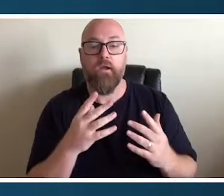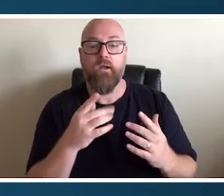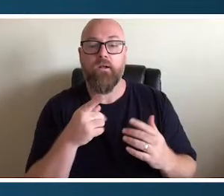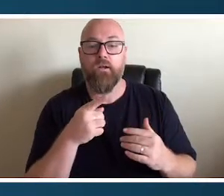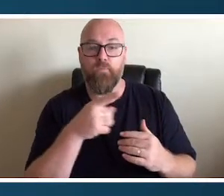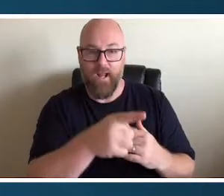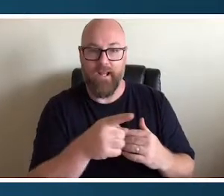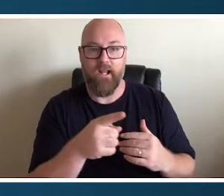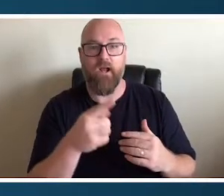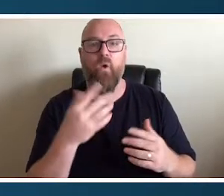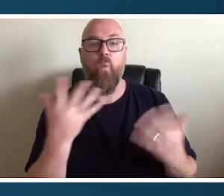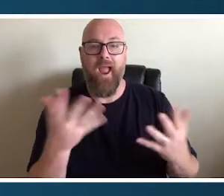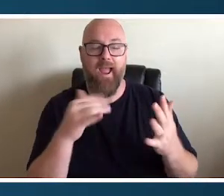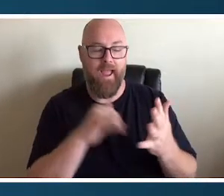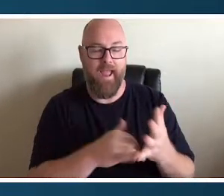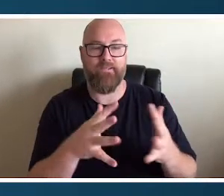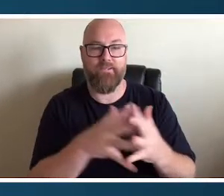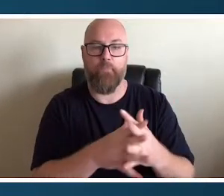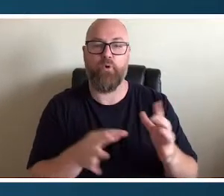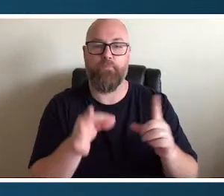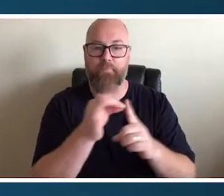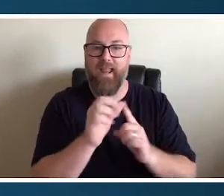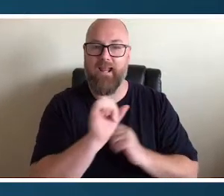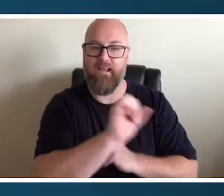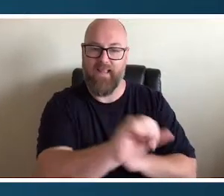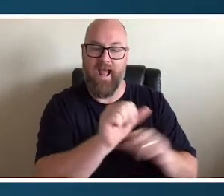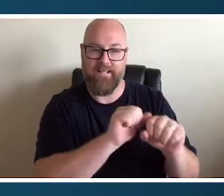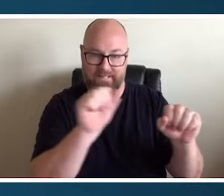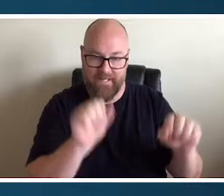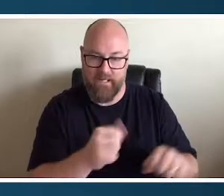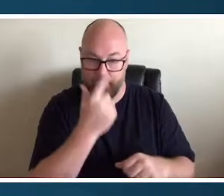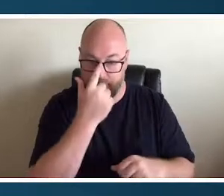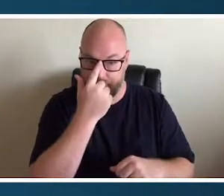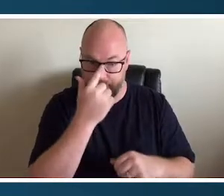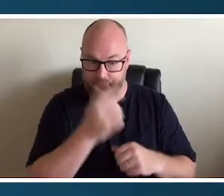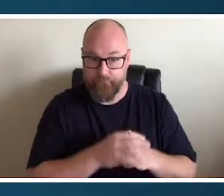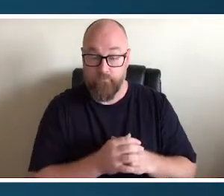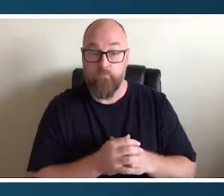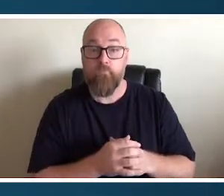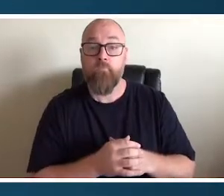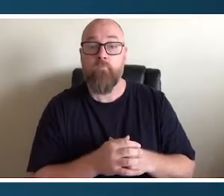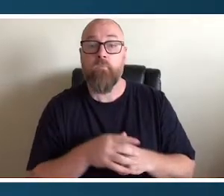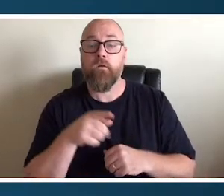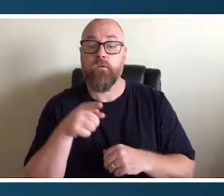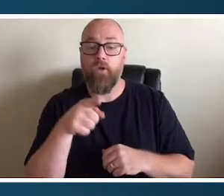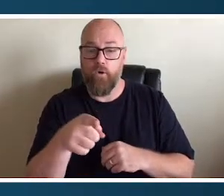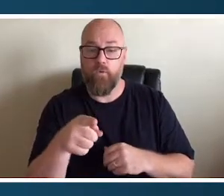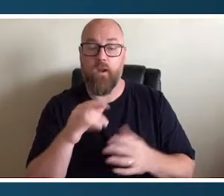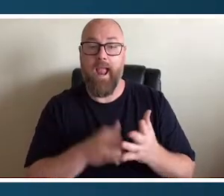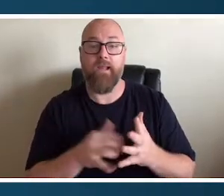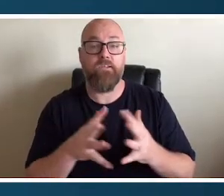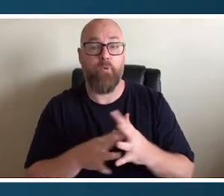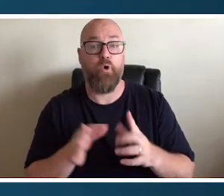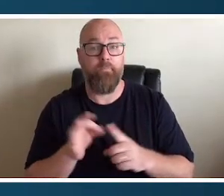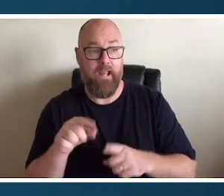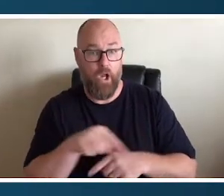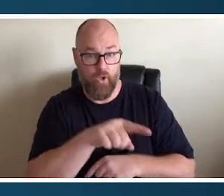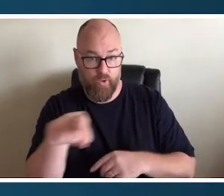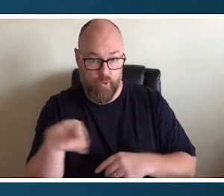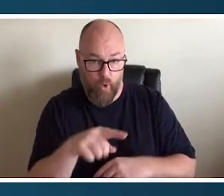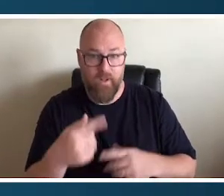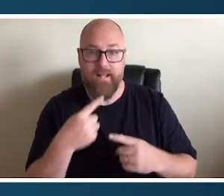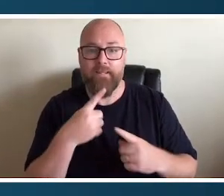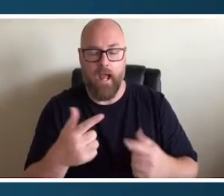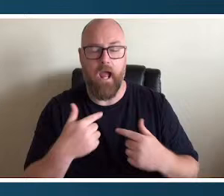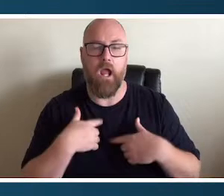the SWP scheme. So 17% of new Vanuatu workers in the SWP scheme reported having